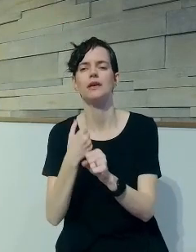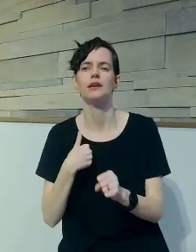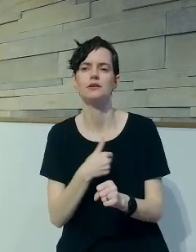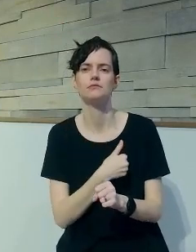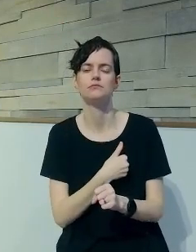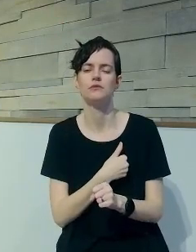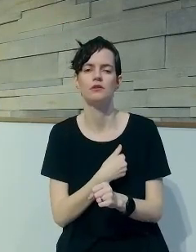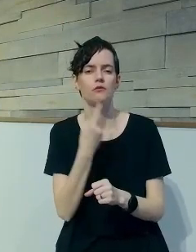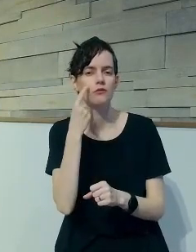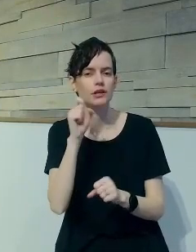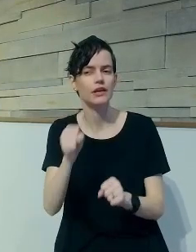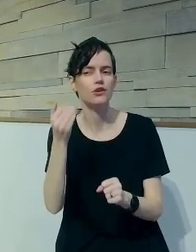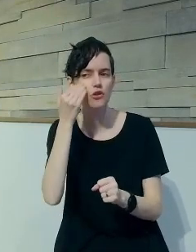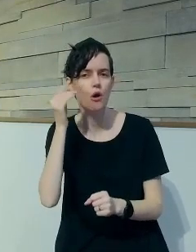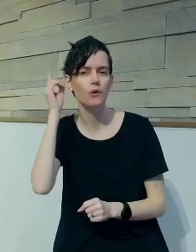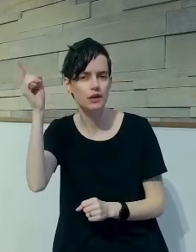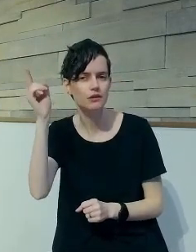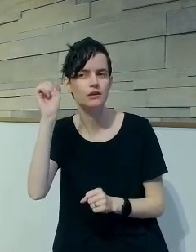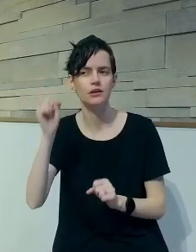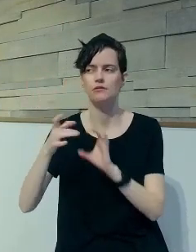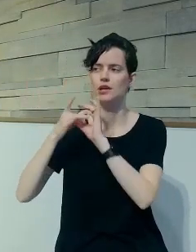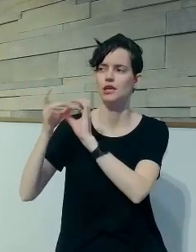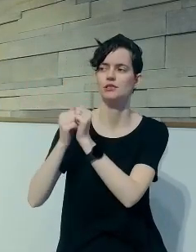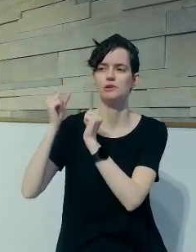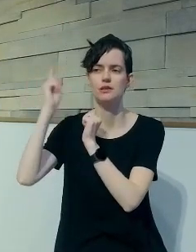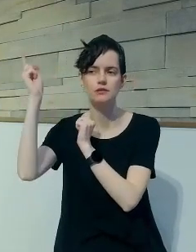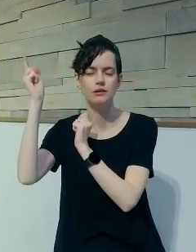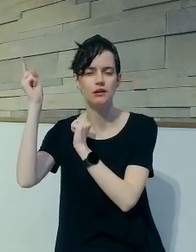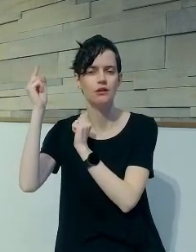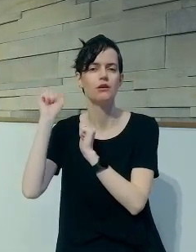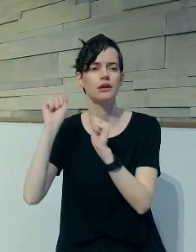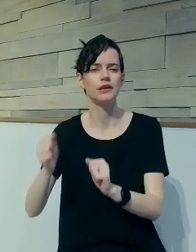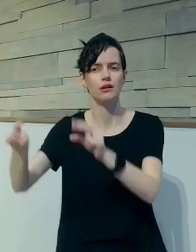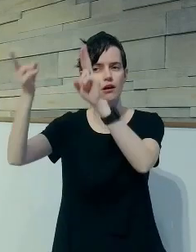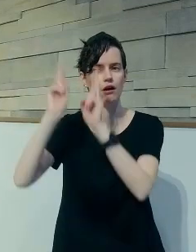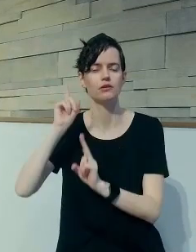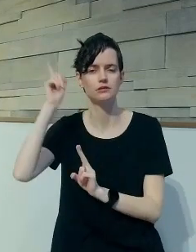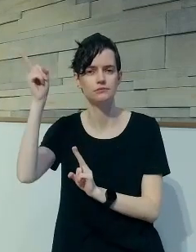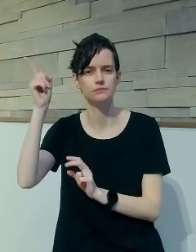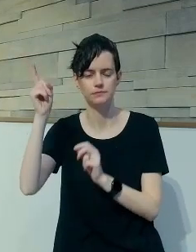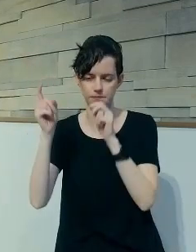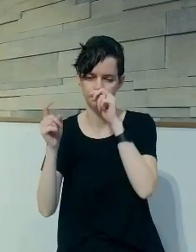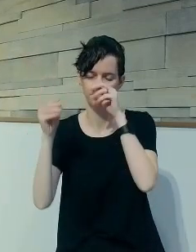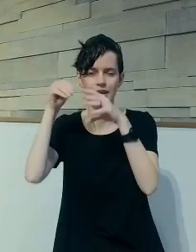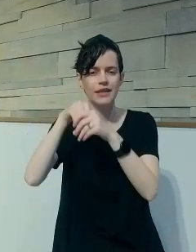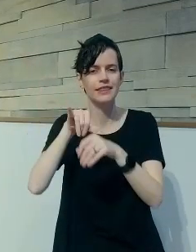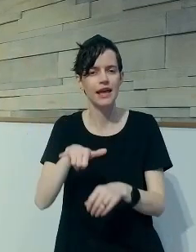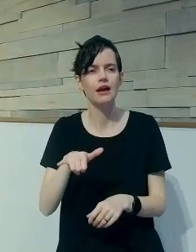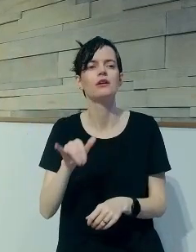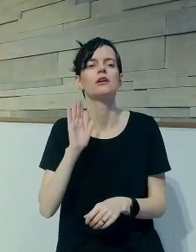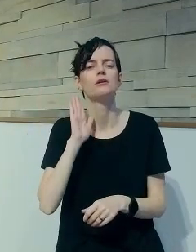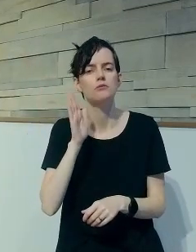us so that we would know Him, that we would be in relationship with Him, and that we could glorify Him. And in that, we